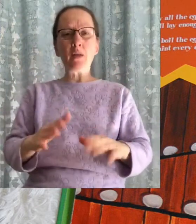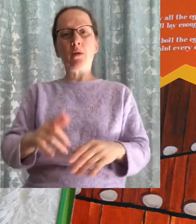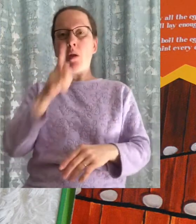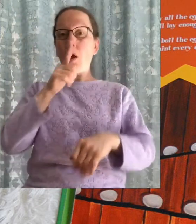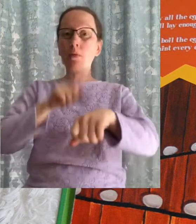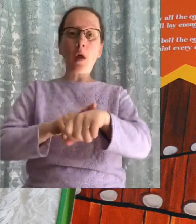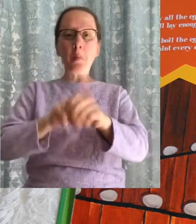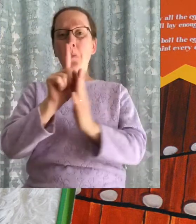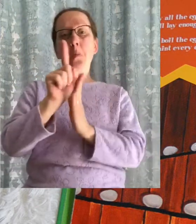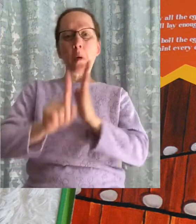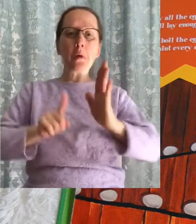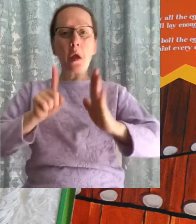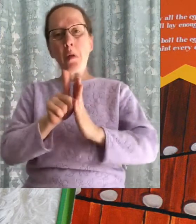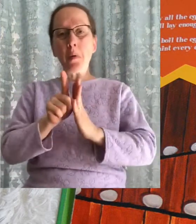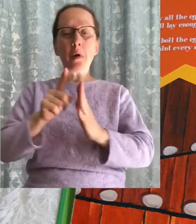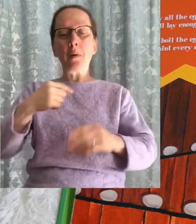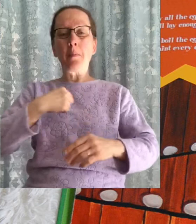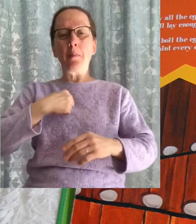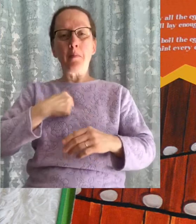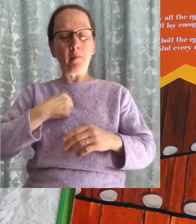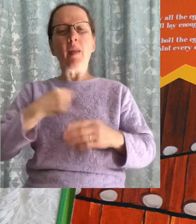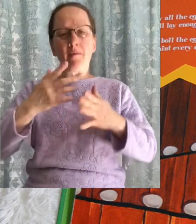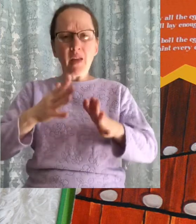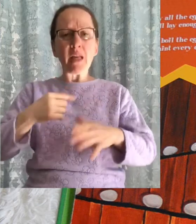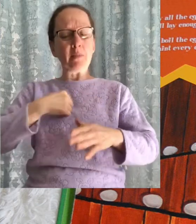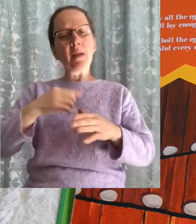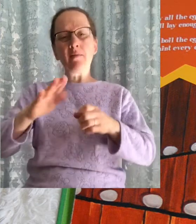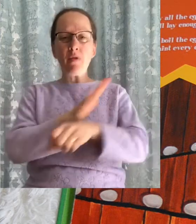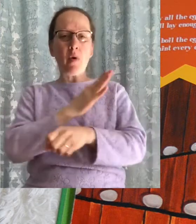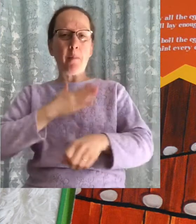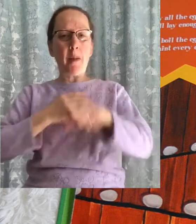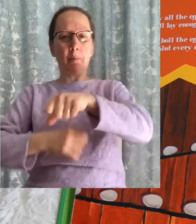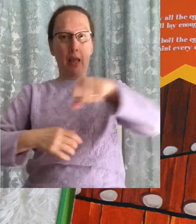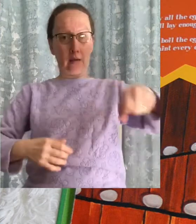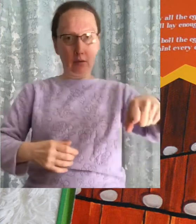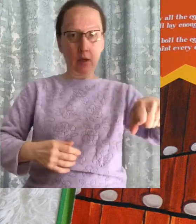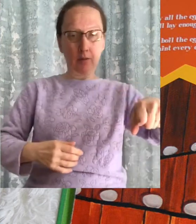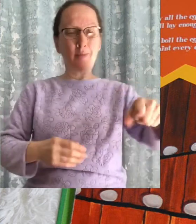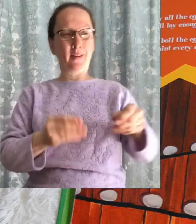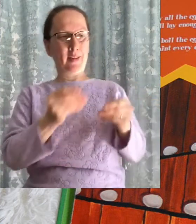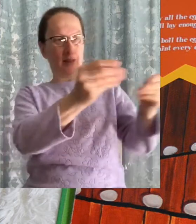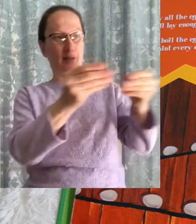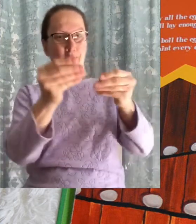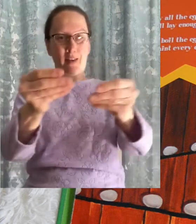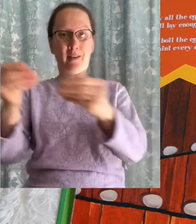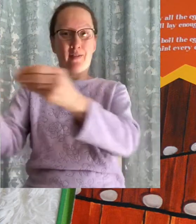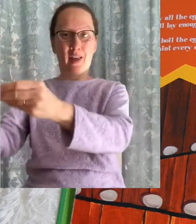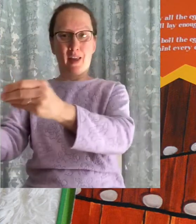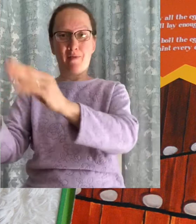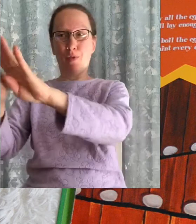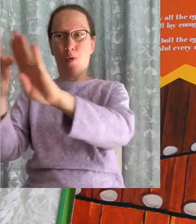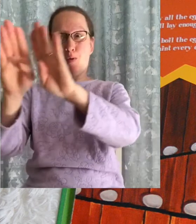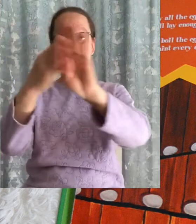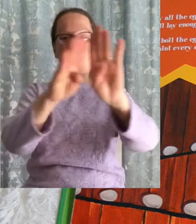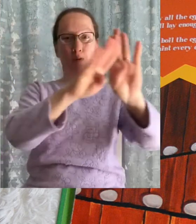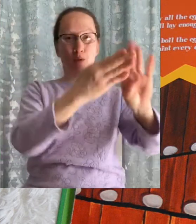long lunch, an hour or more. I'll load up my basket, then go door to door. For once I'll be famous